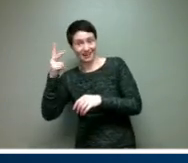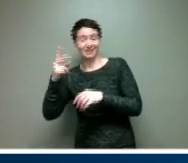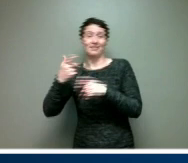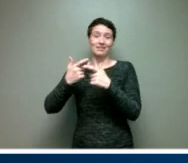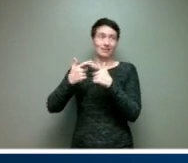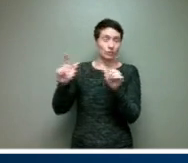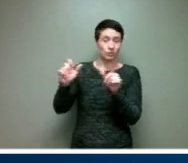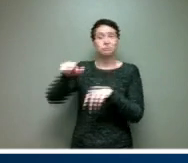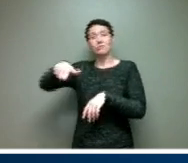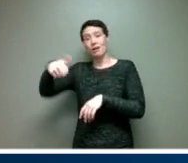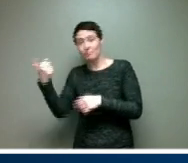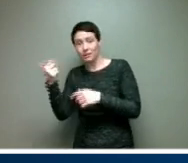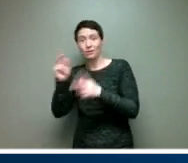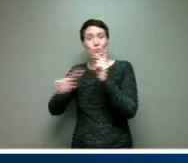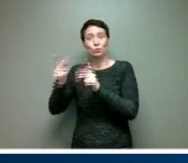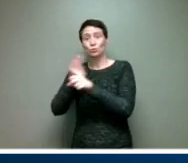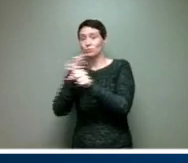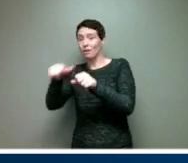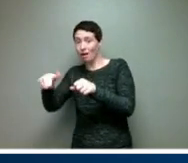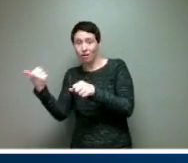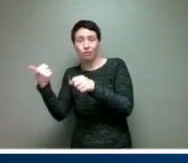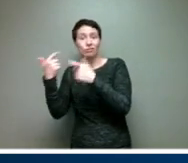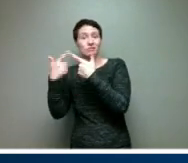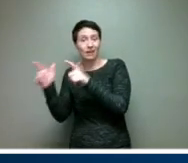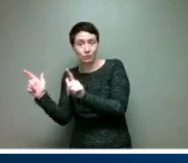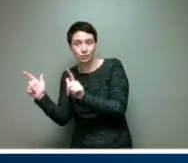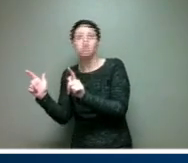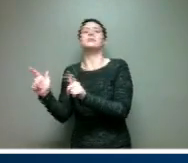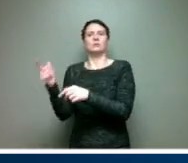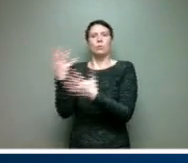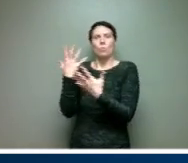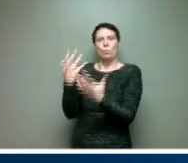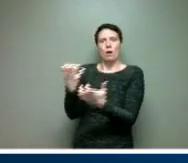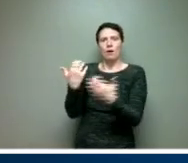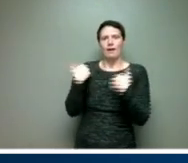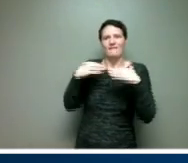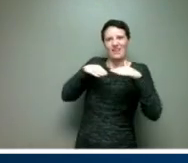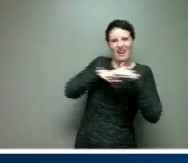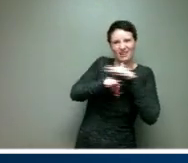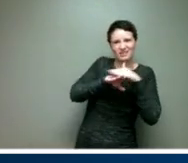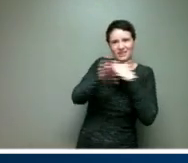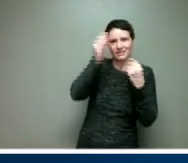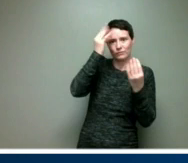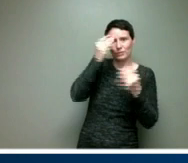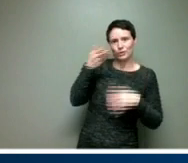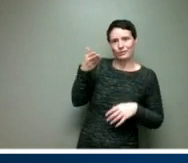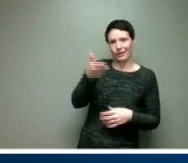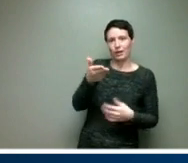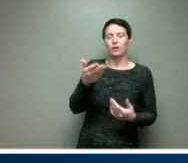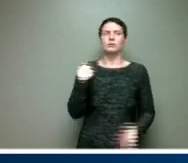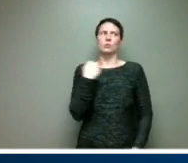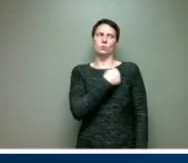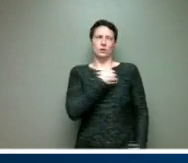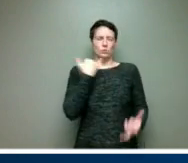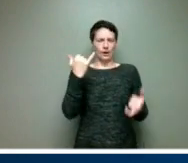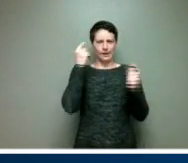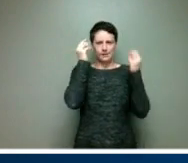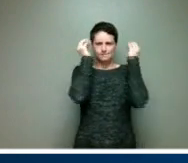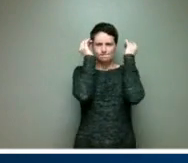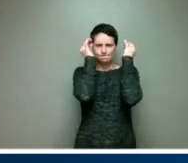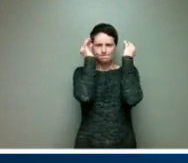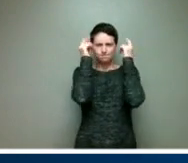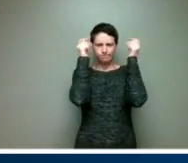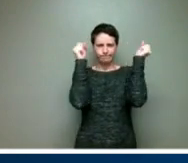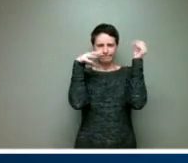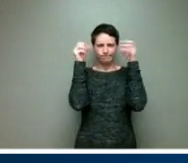some pictorials. You know, when families go to the website, maybe we need to have a picture of things, so that we are